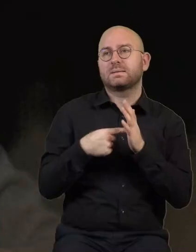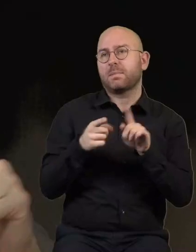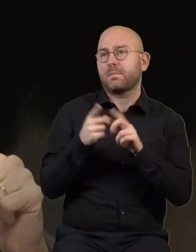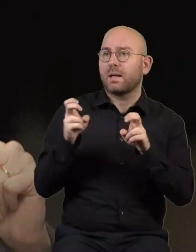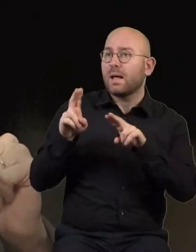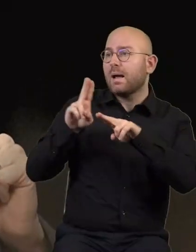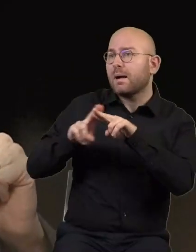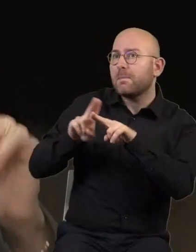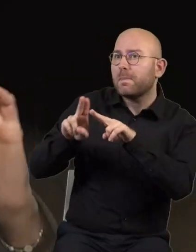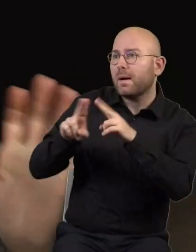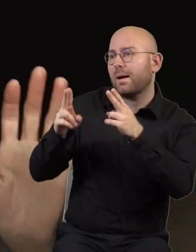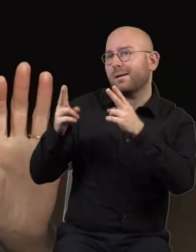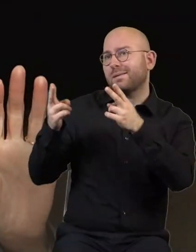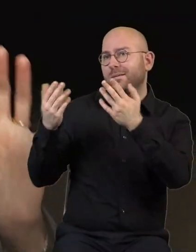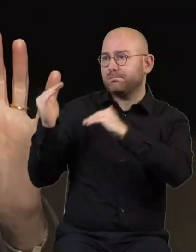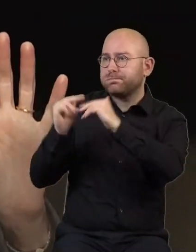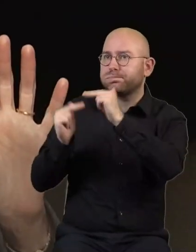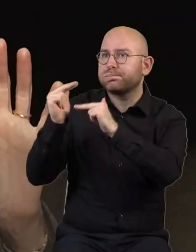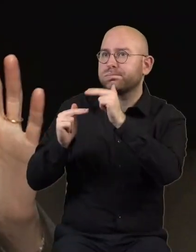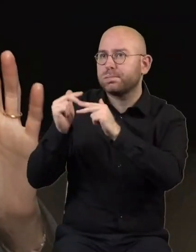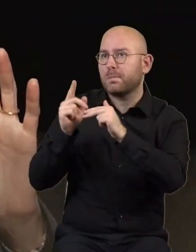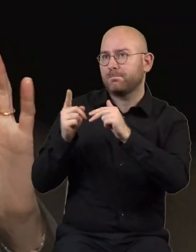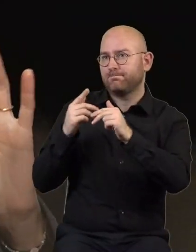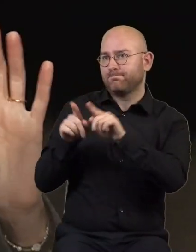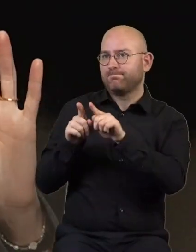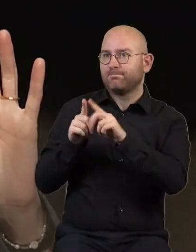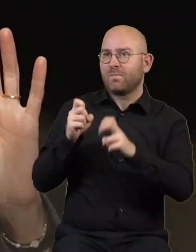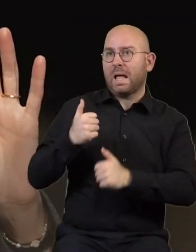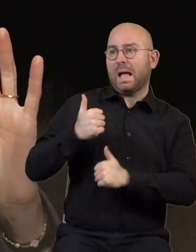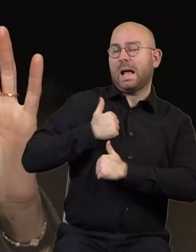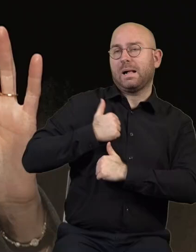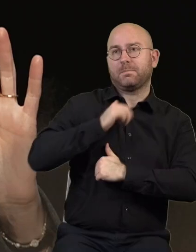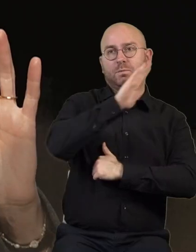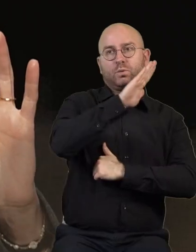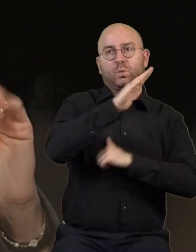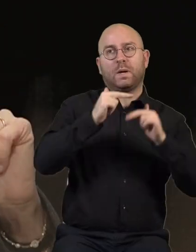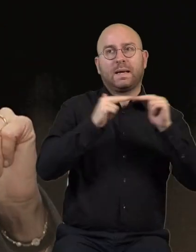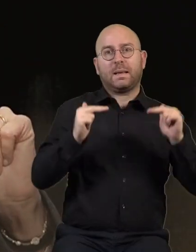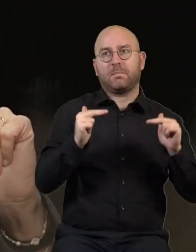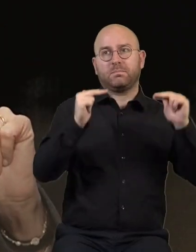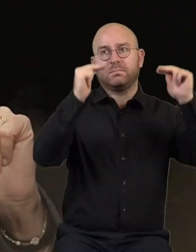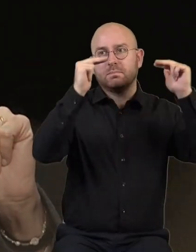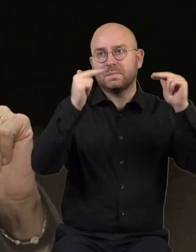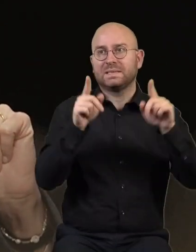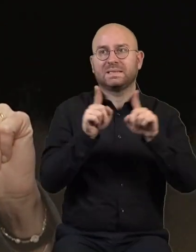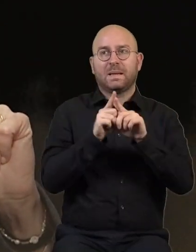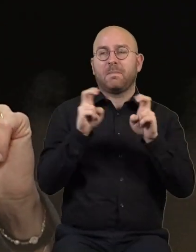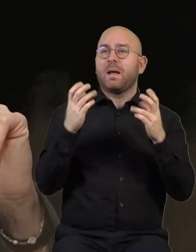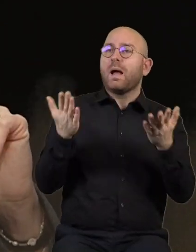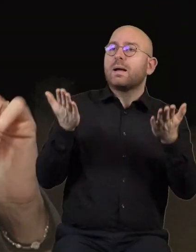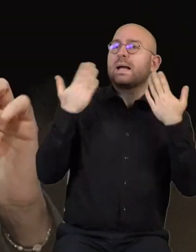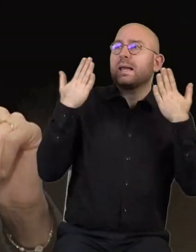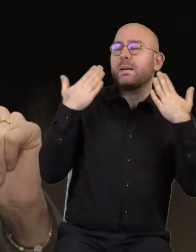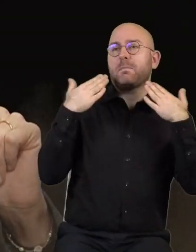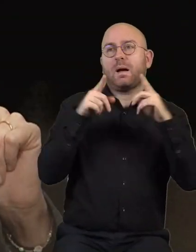are we? Should it be co-financed or not? Because is this climate resilience or investment, or is